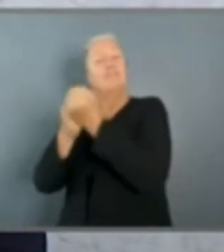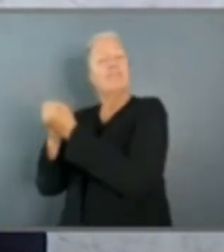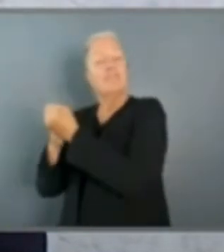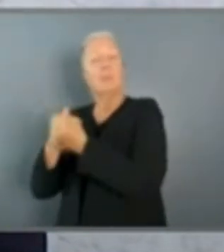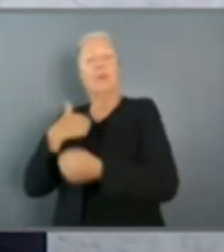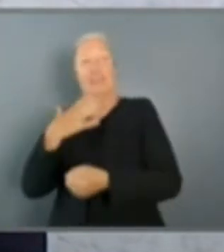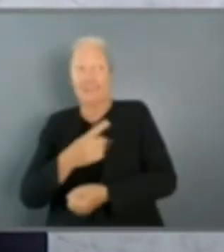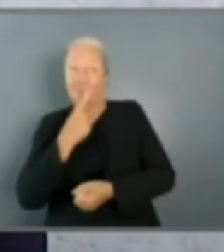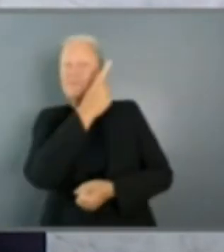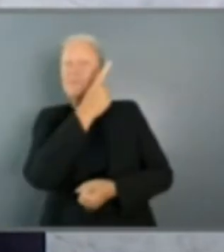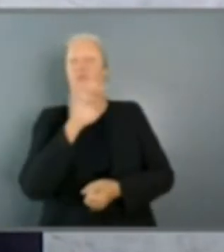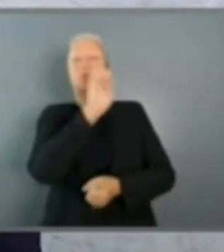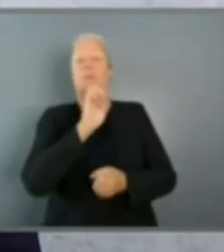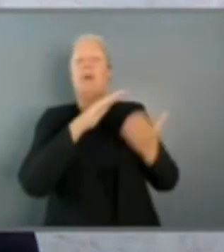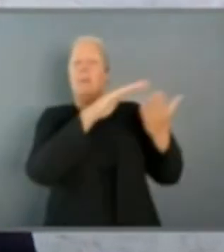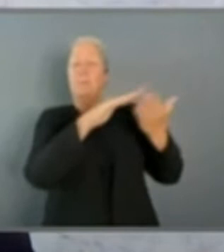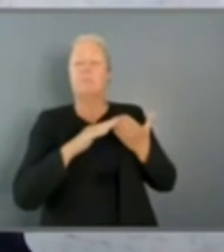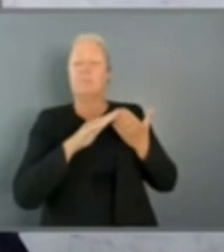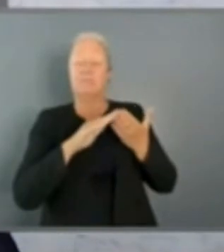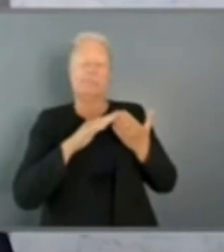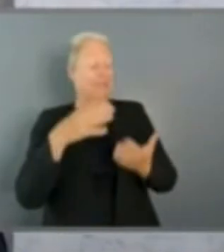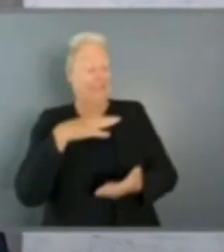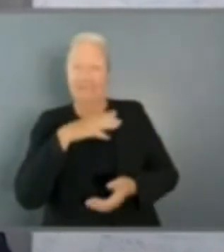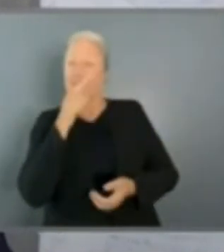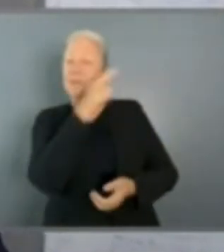do it. We need them to lift the block. PNG